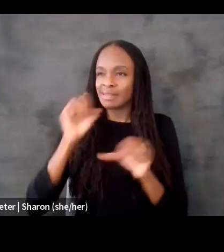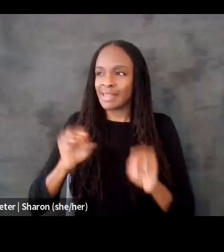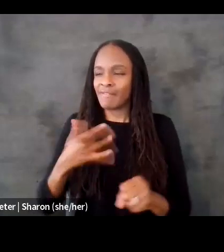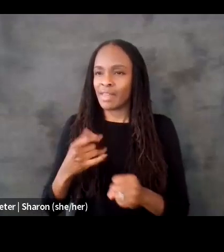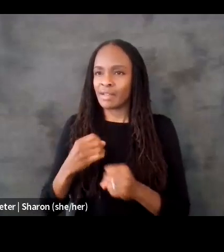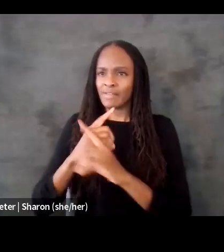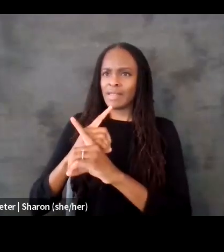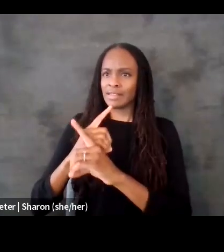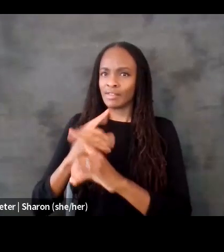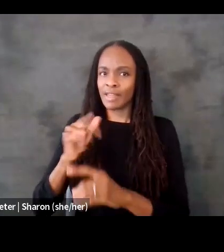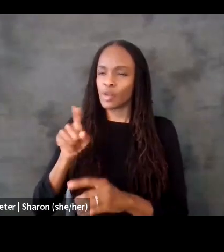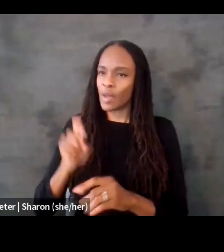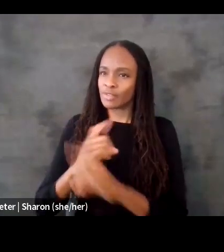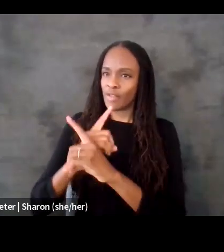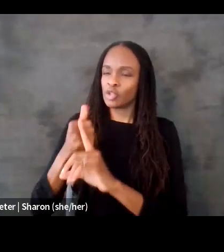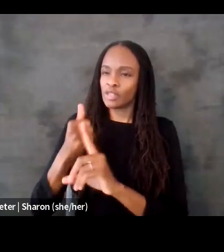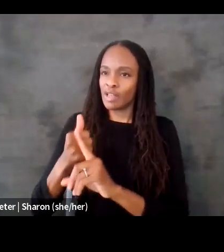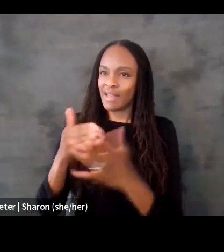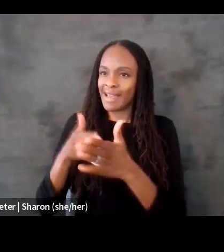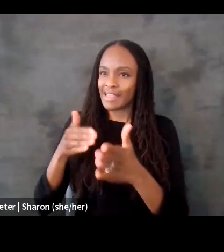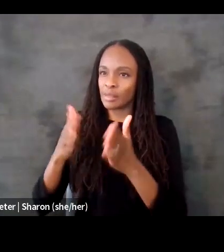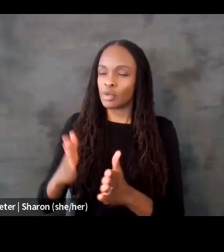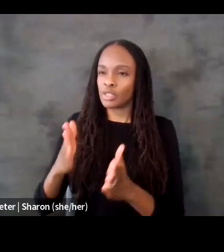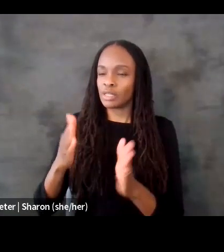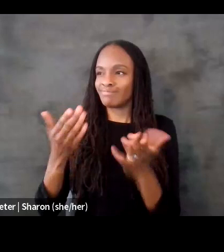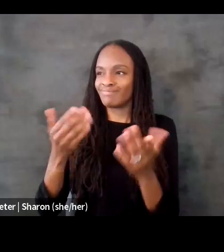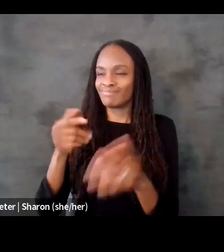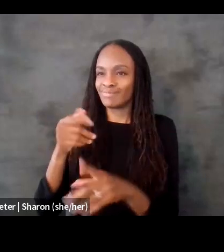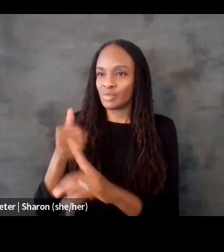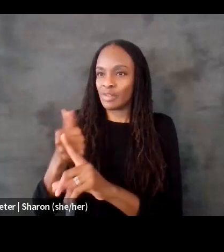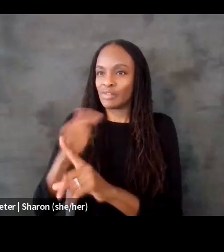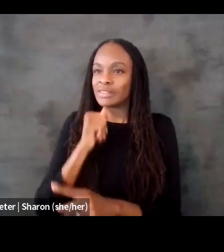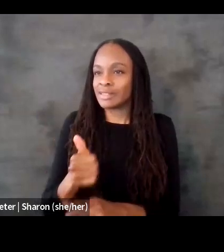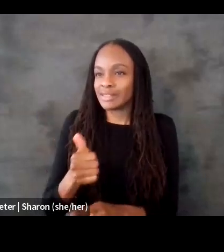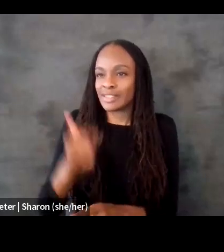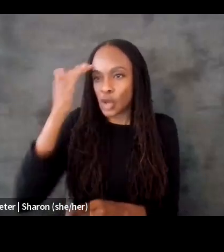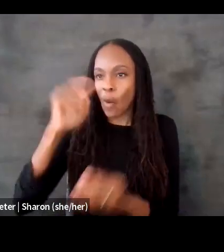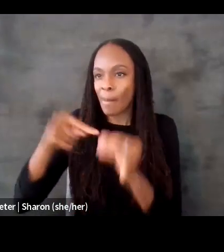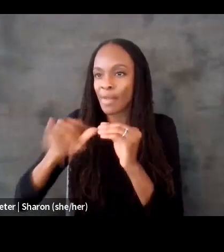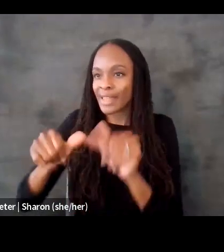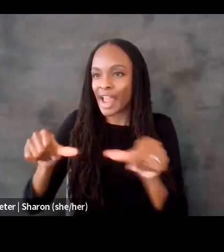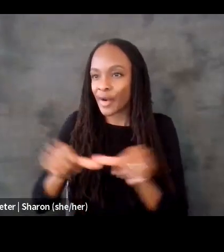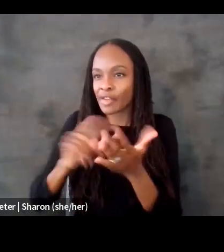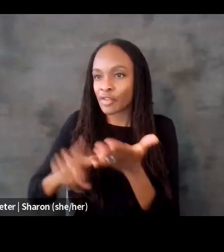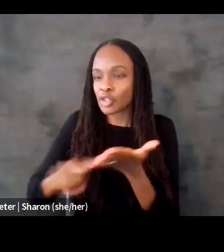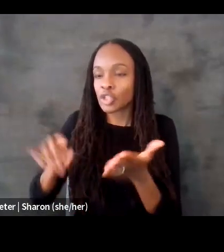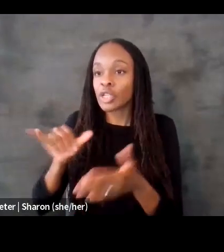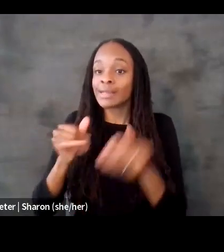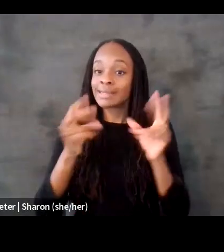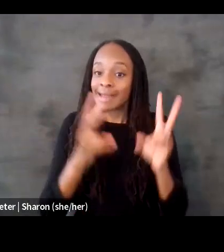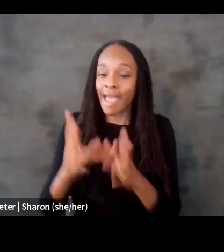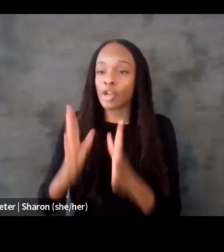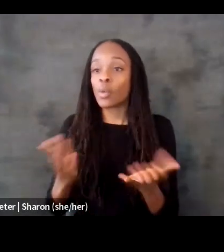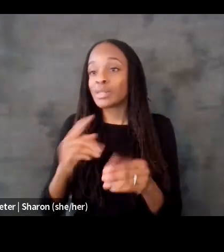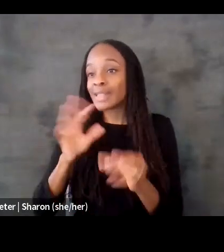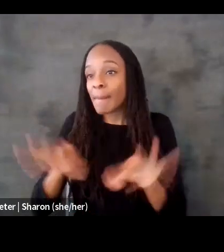defend yourself, right, against someone who isn't really knowledgeable about that area of research. So it's, as an editor, what's really important to